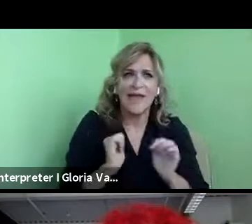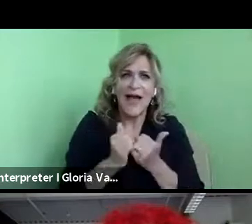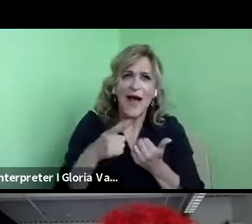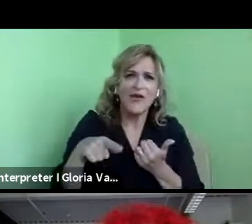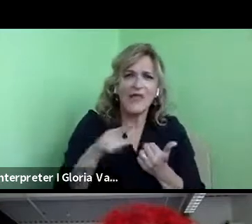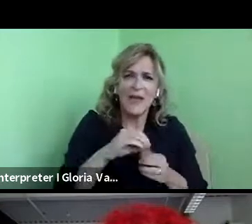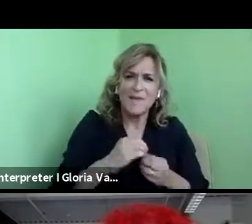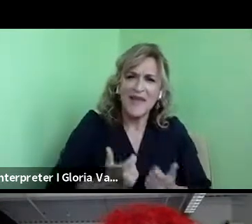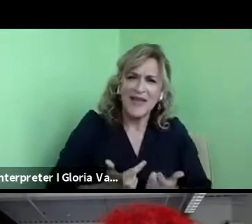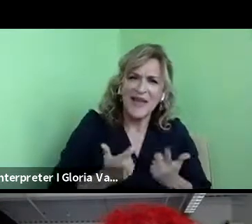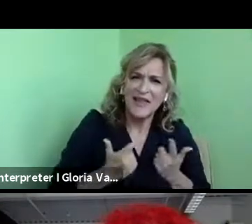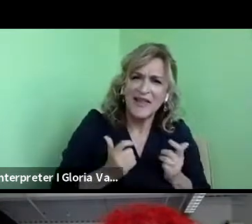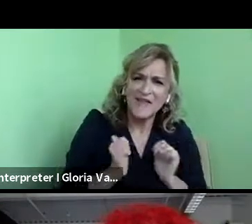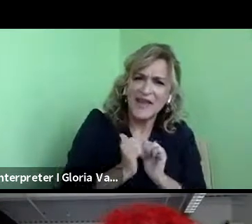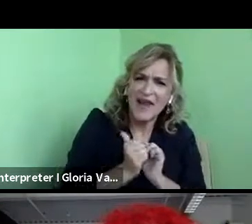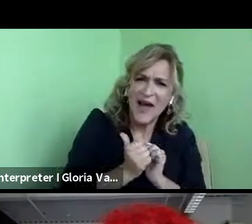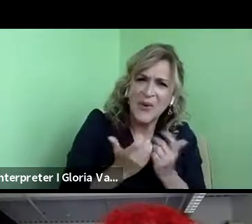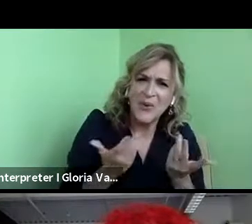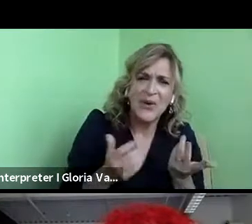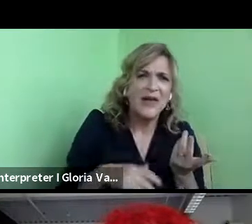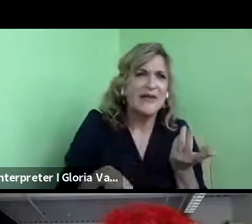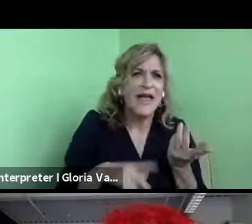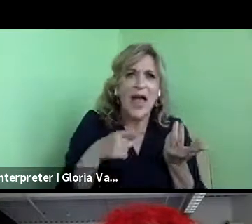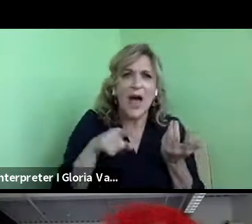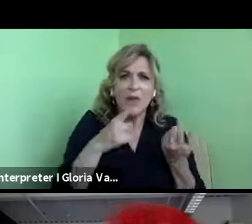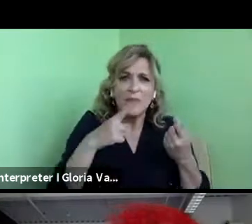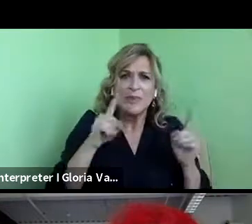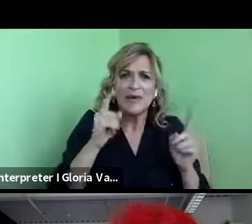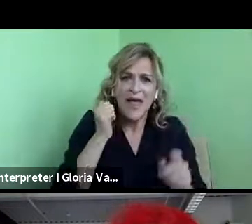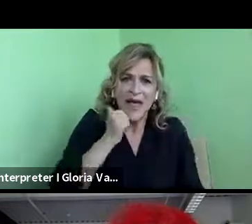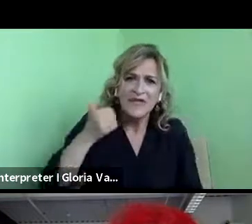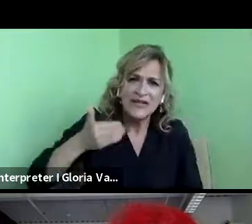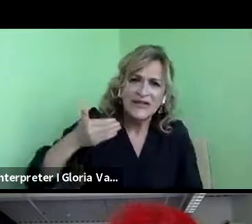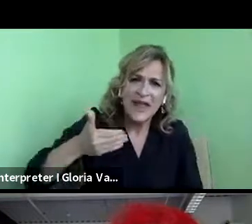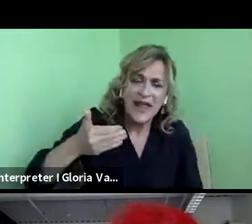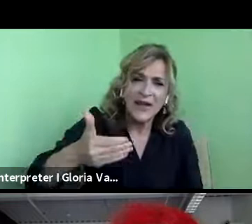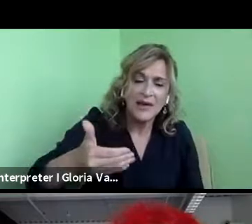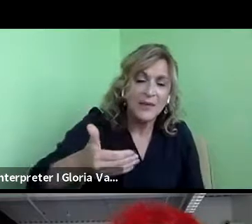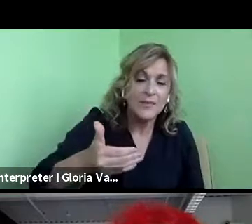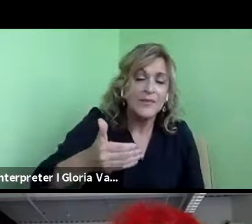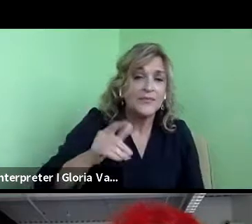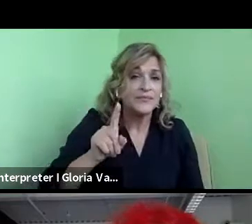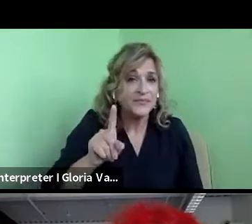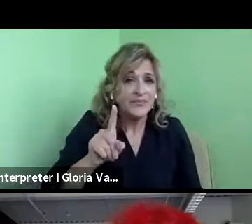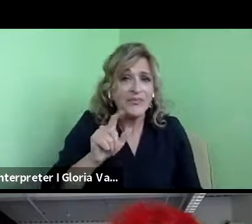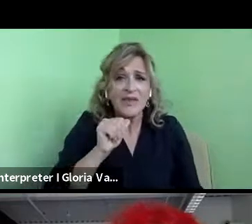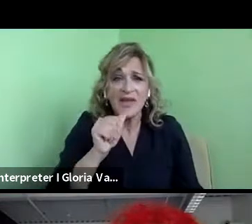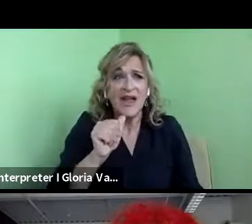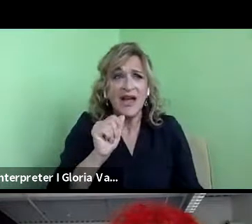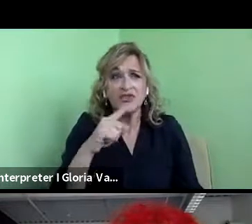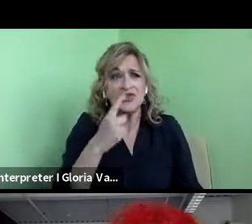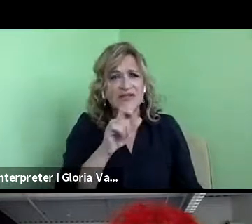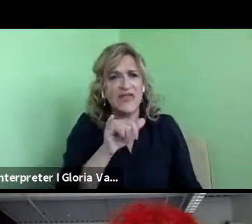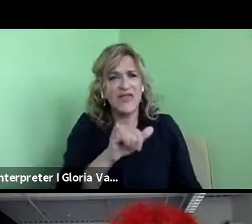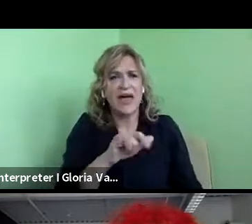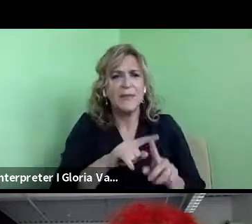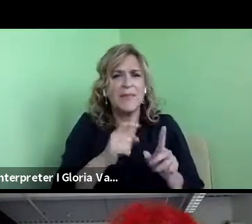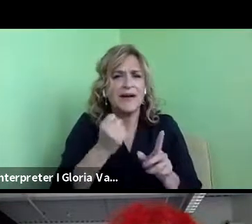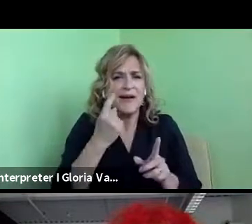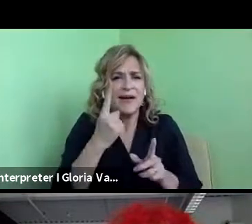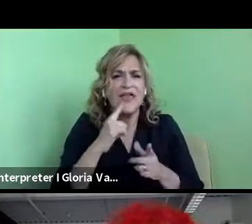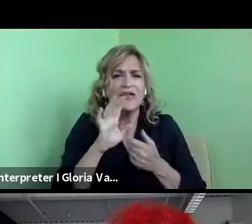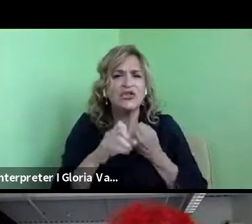living? How are they making it from day to day? But not so much that, but just to